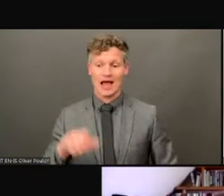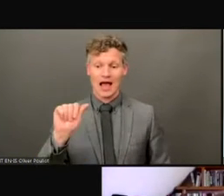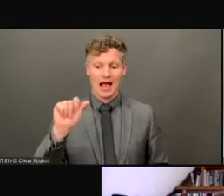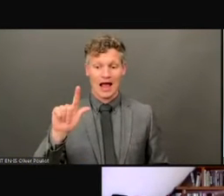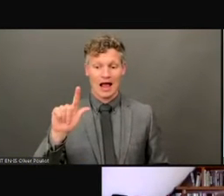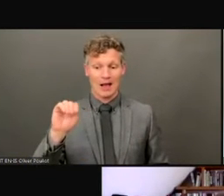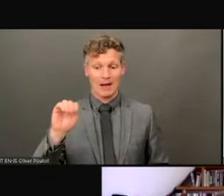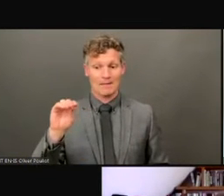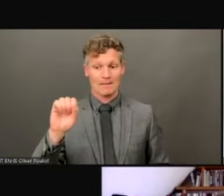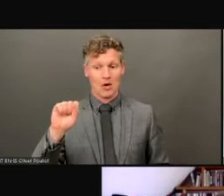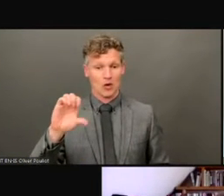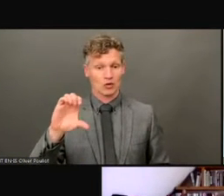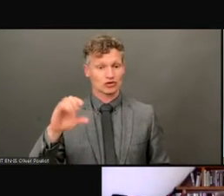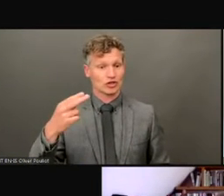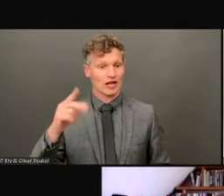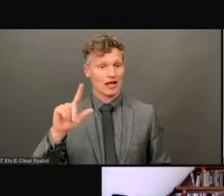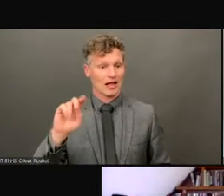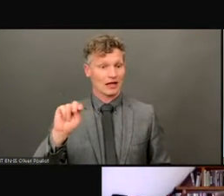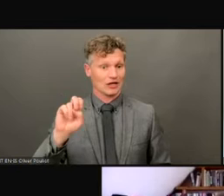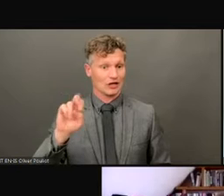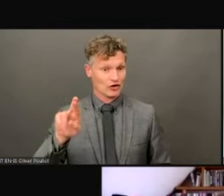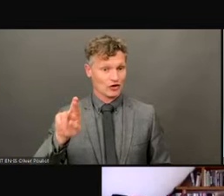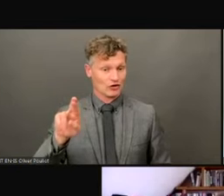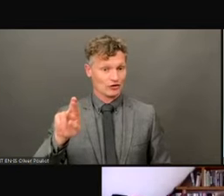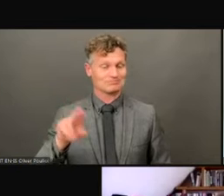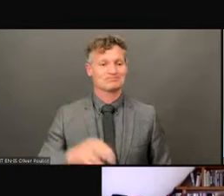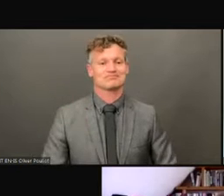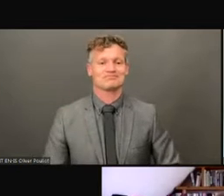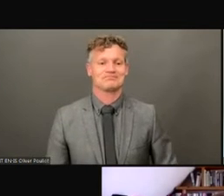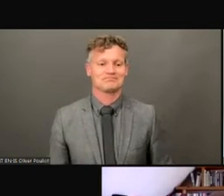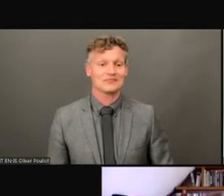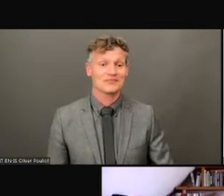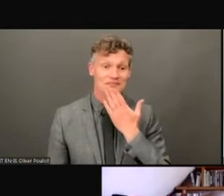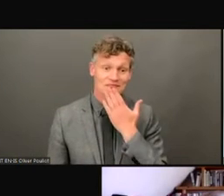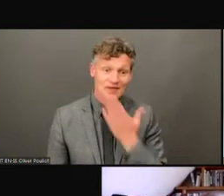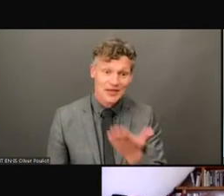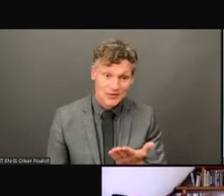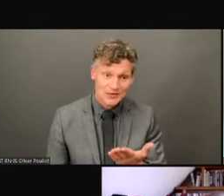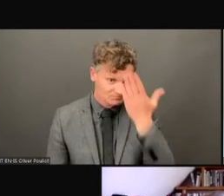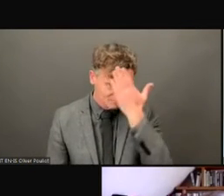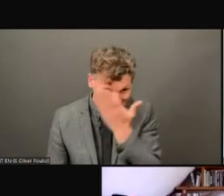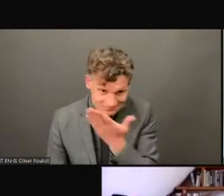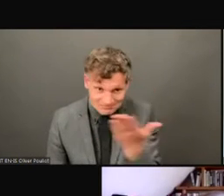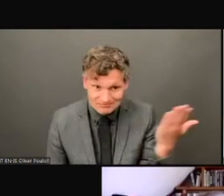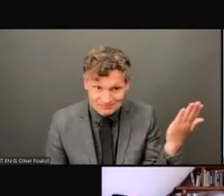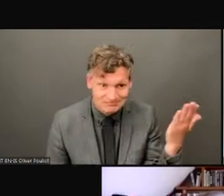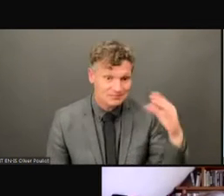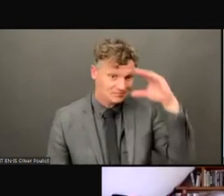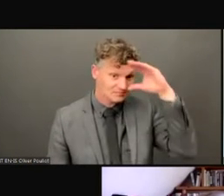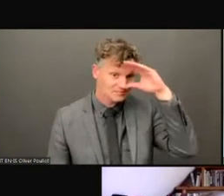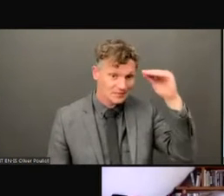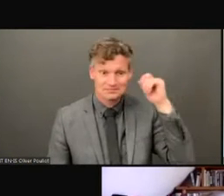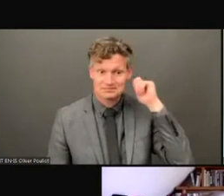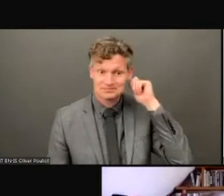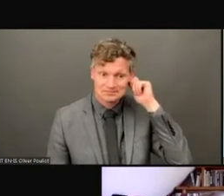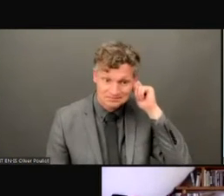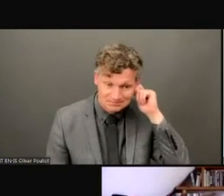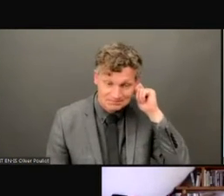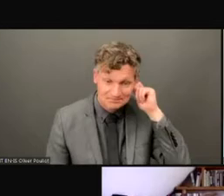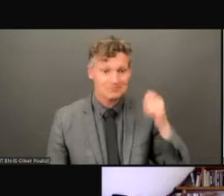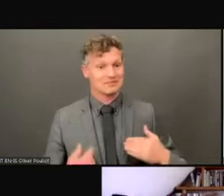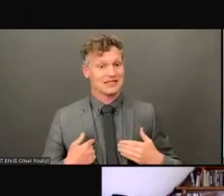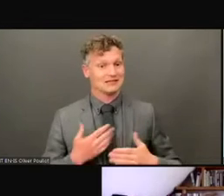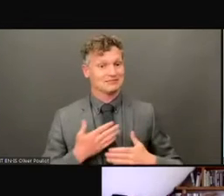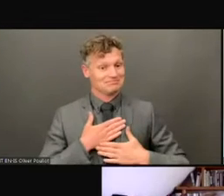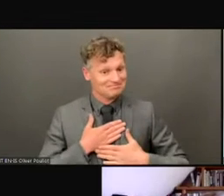Thank you very much, Excellencies, ladies and gentlemen, dear colleagues. It is my pleasure to welcome you on behalf of the Permanent Mission of Austria to